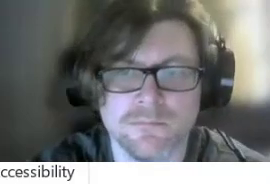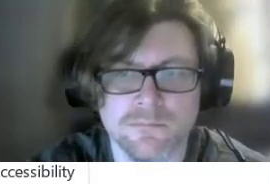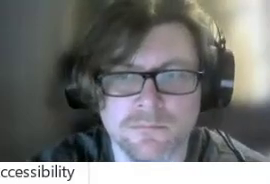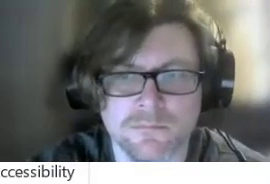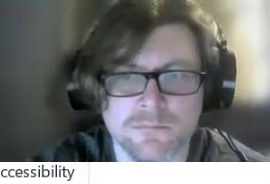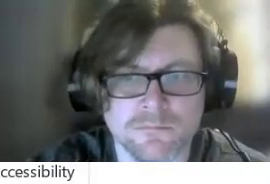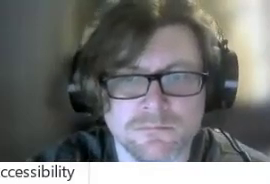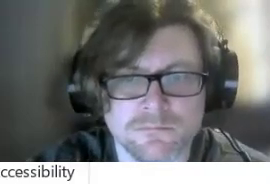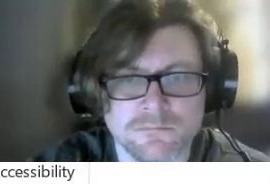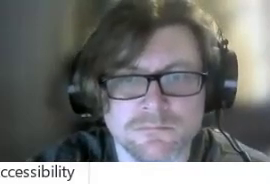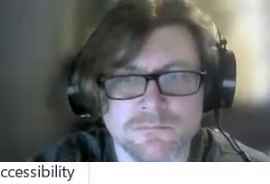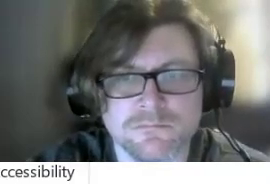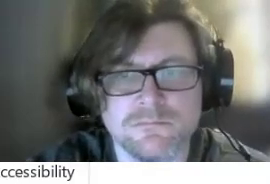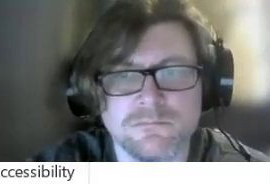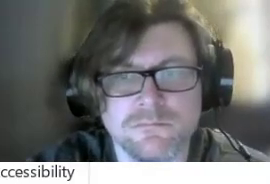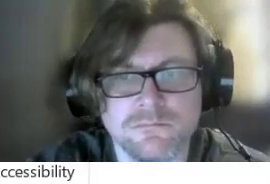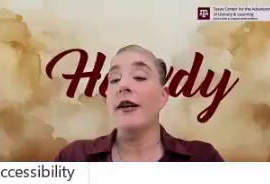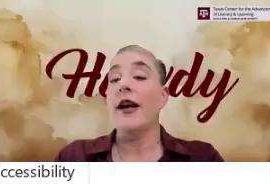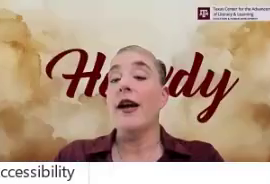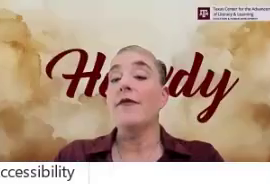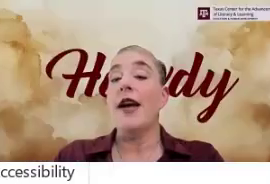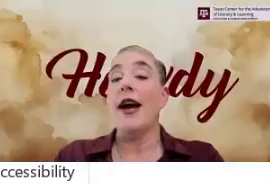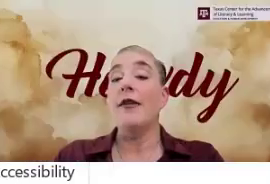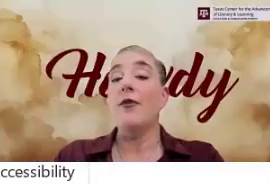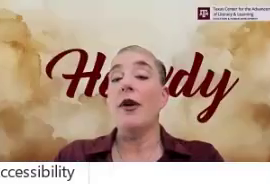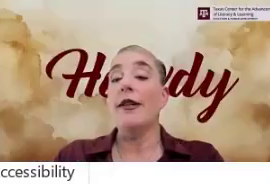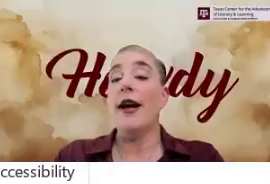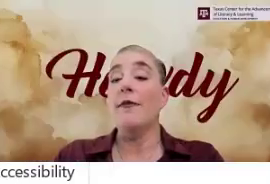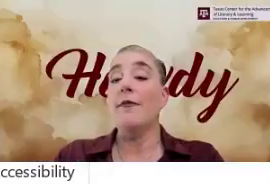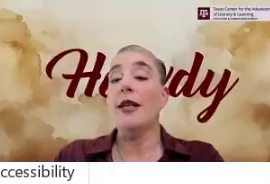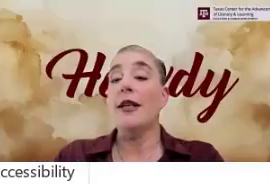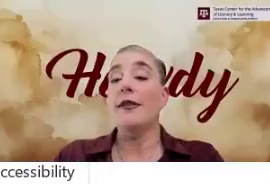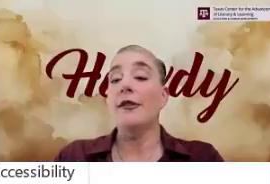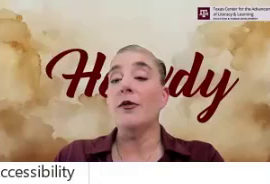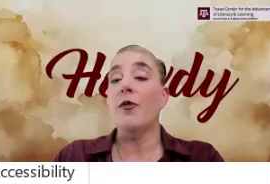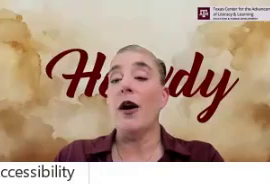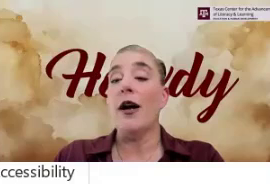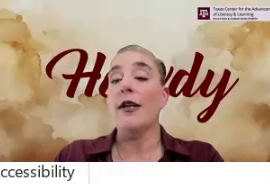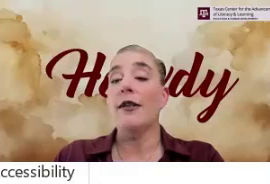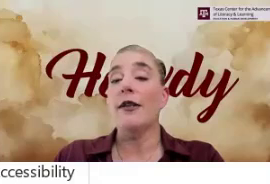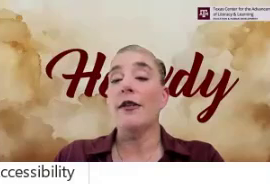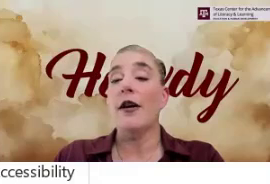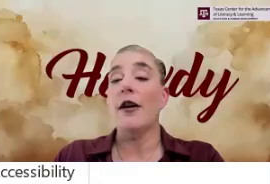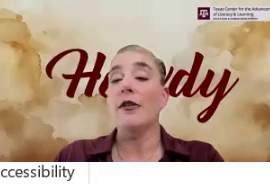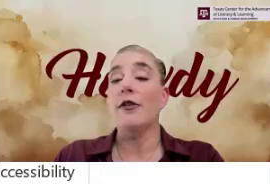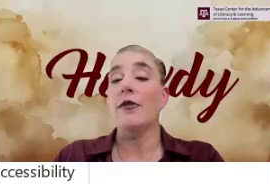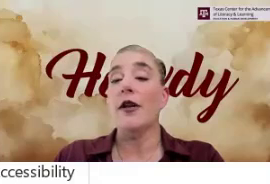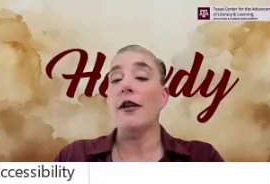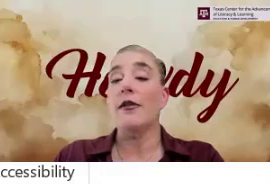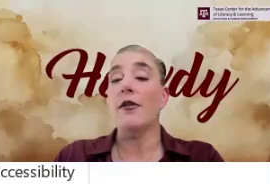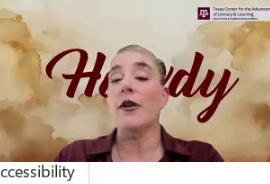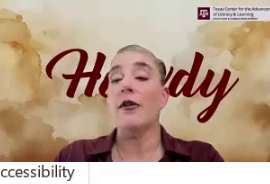Okay. to be hidden, okay? What that means.